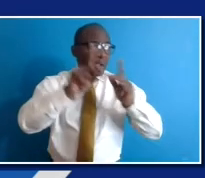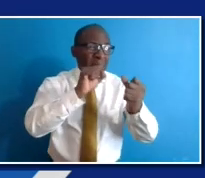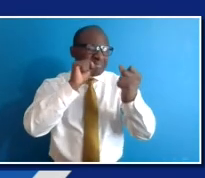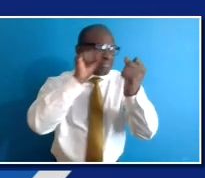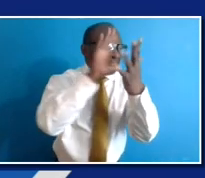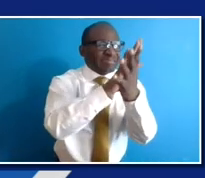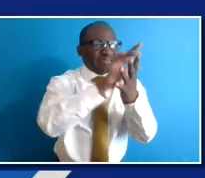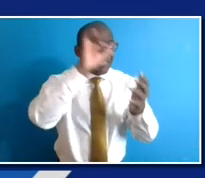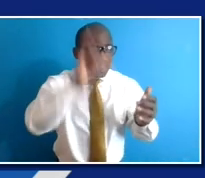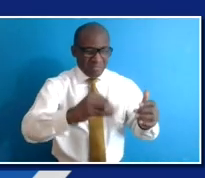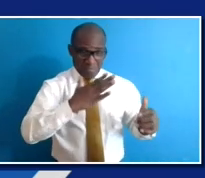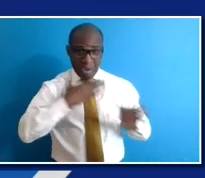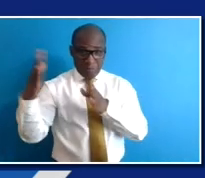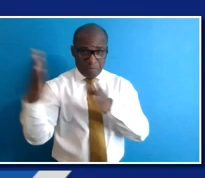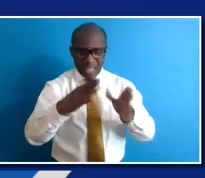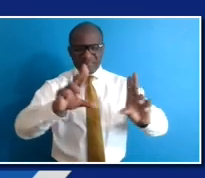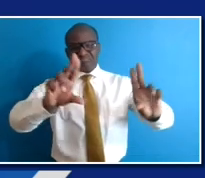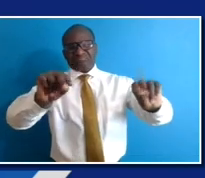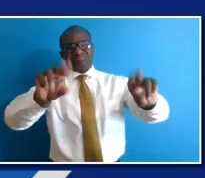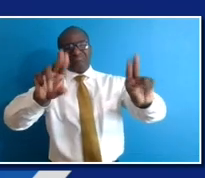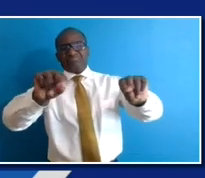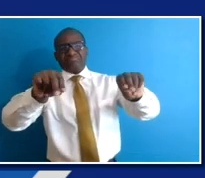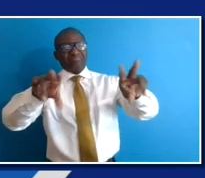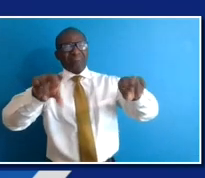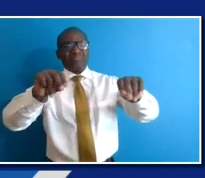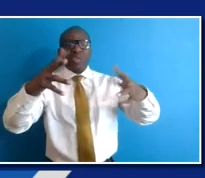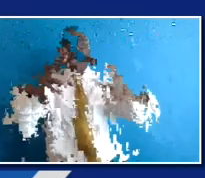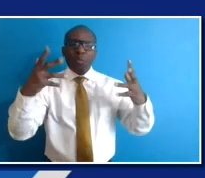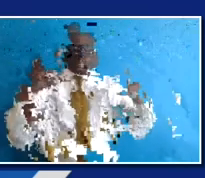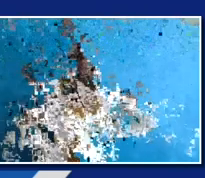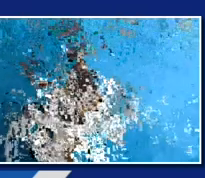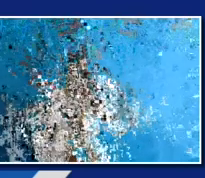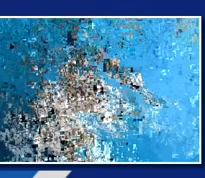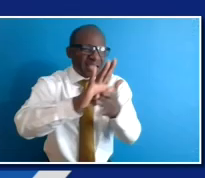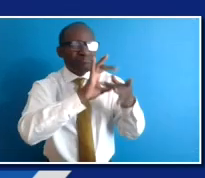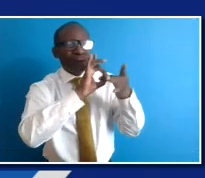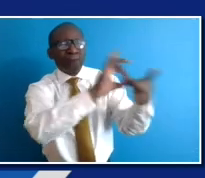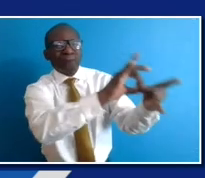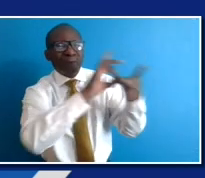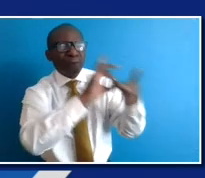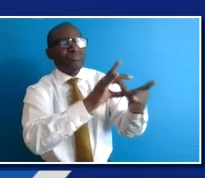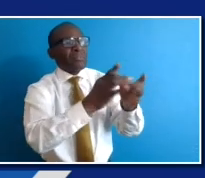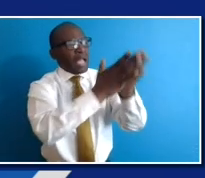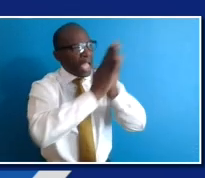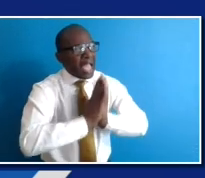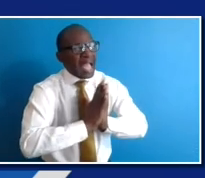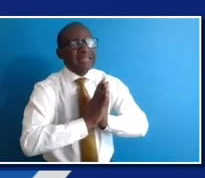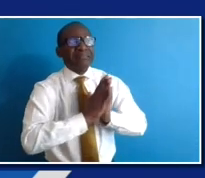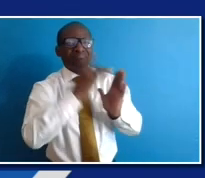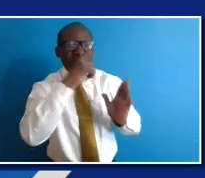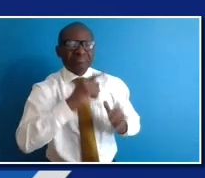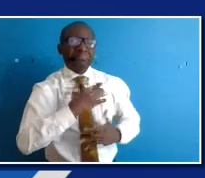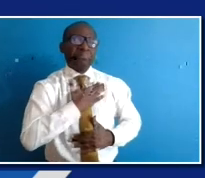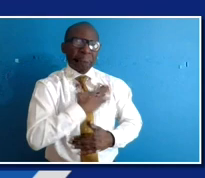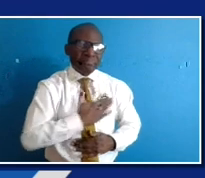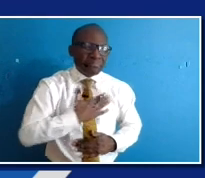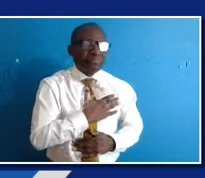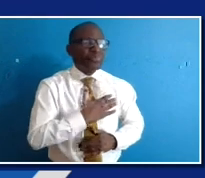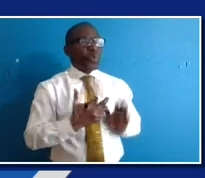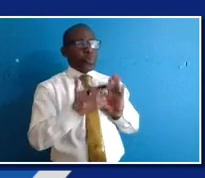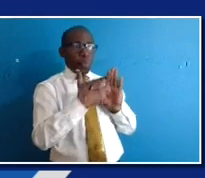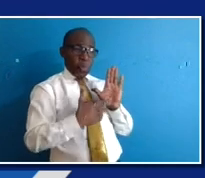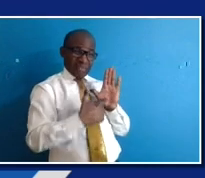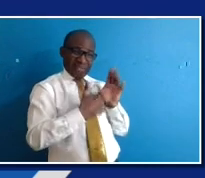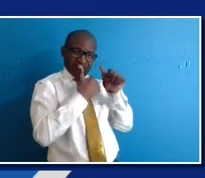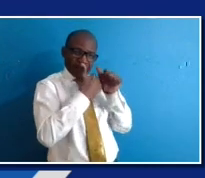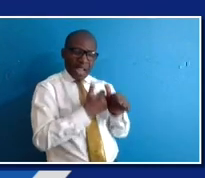want to encourage them to comply, and that's how we're trying to get compliance. Very good. Well, we thank you for watching. Beautiful setting out here.